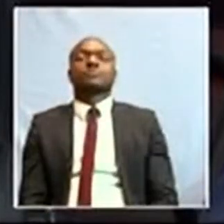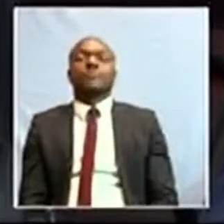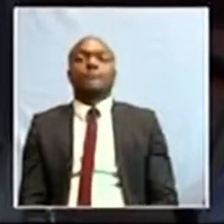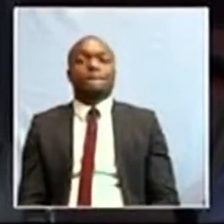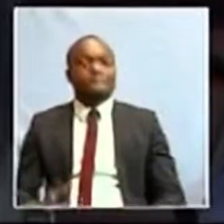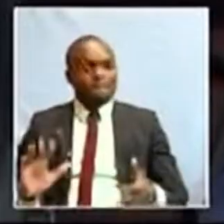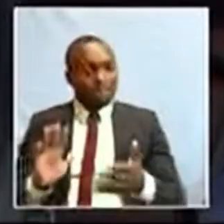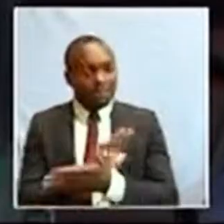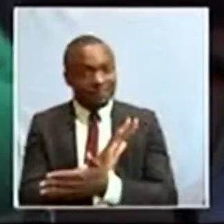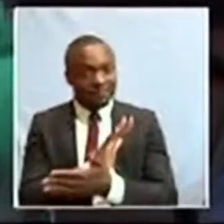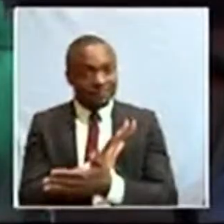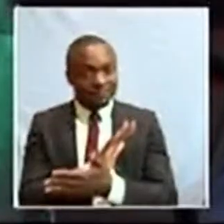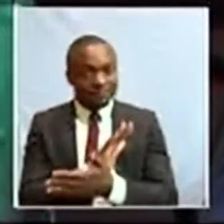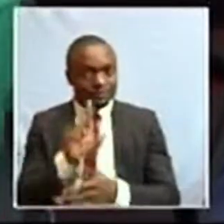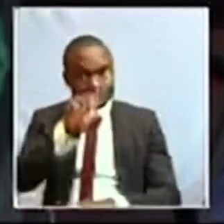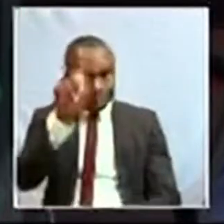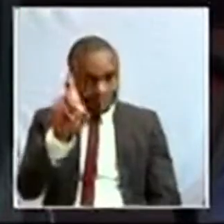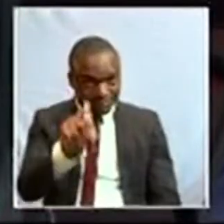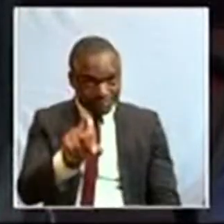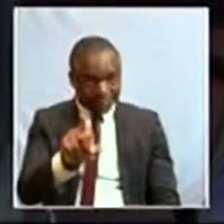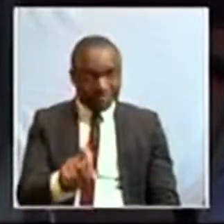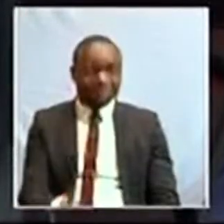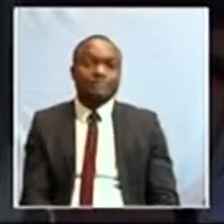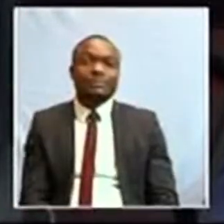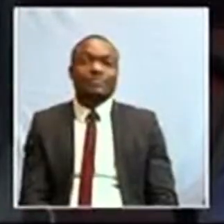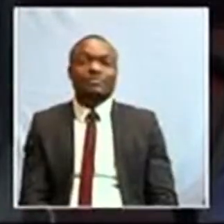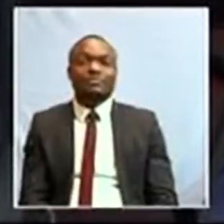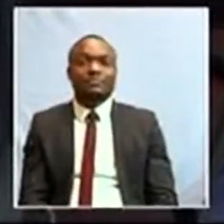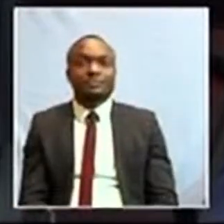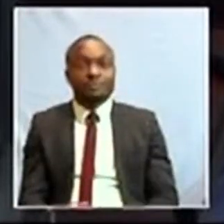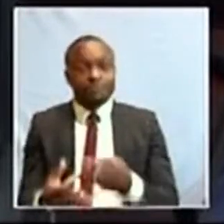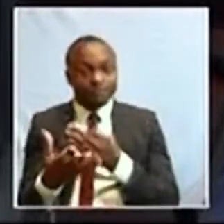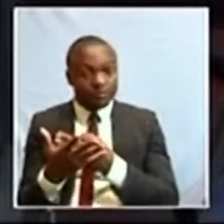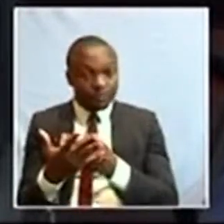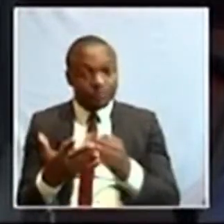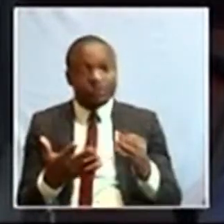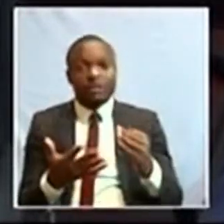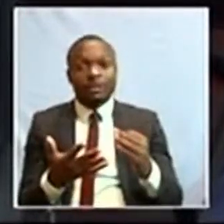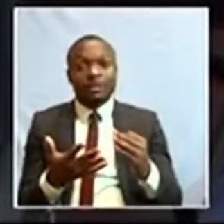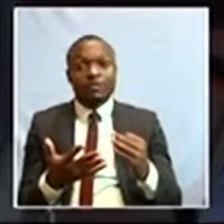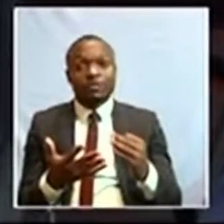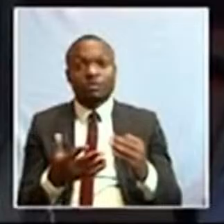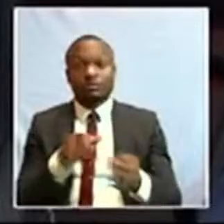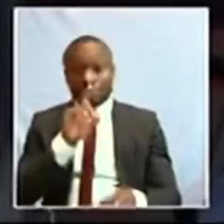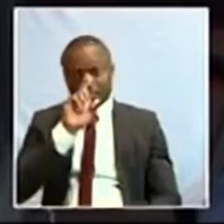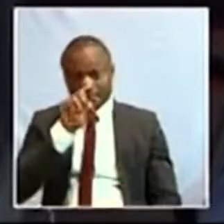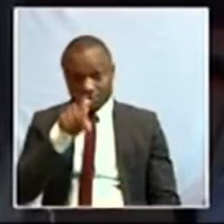quick query on failure to ensure